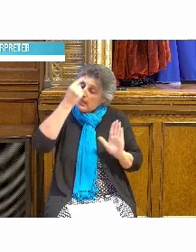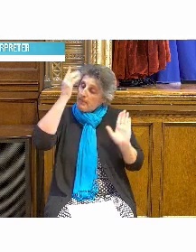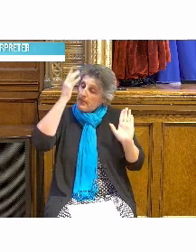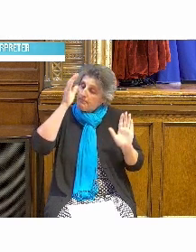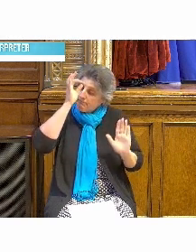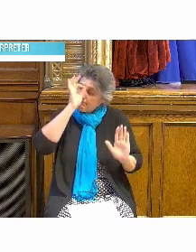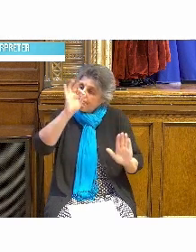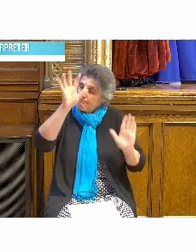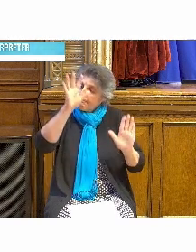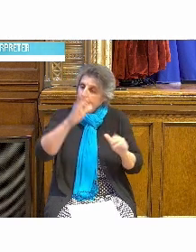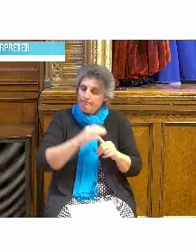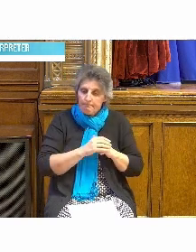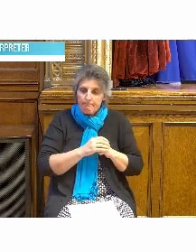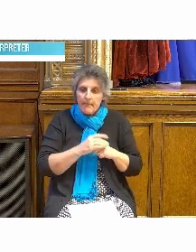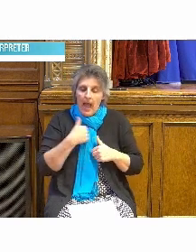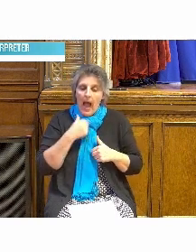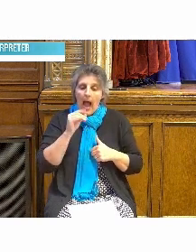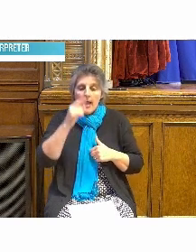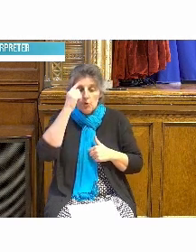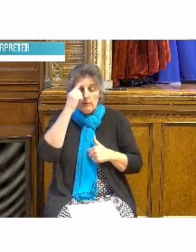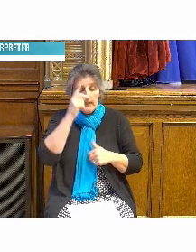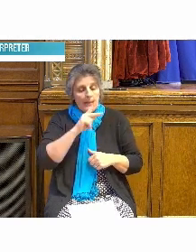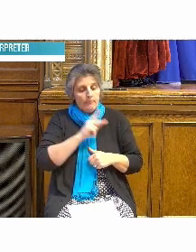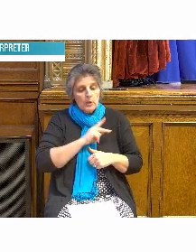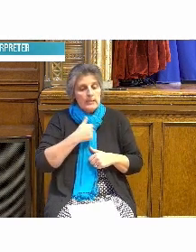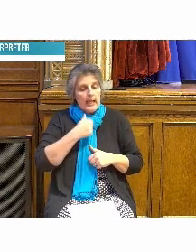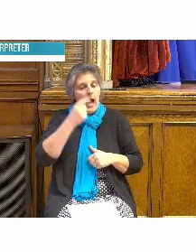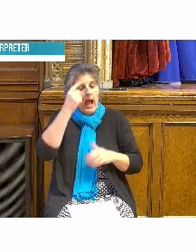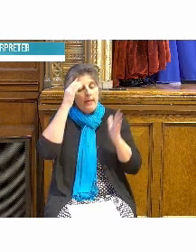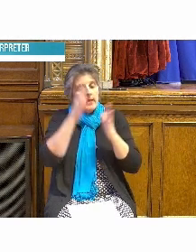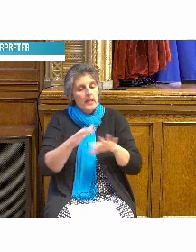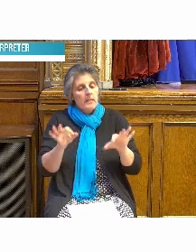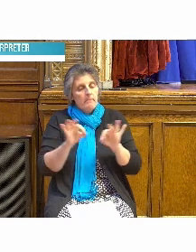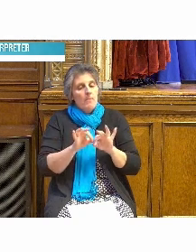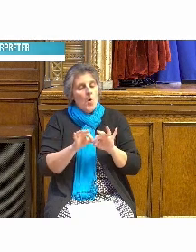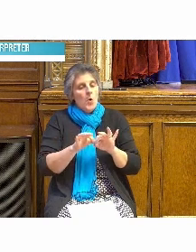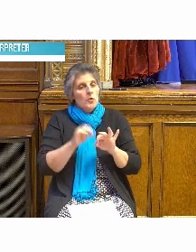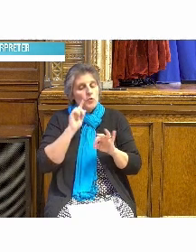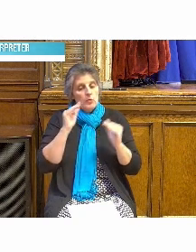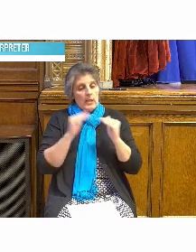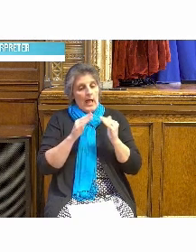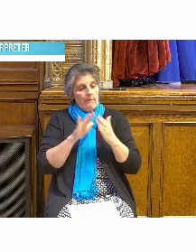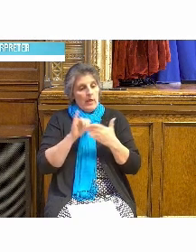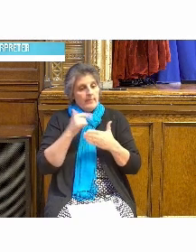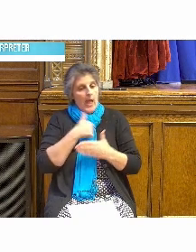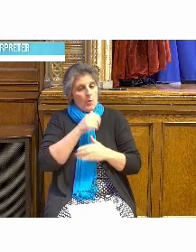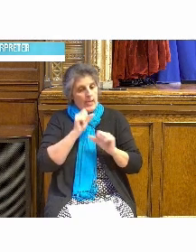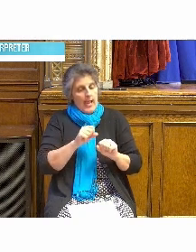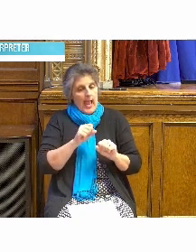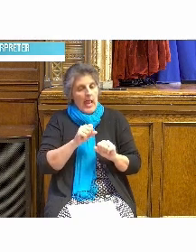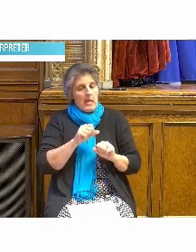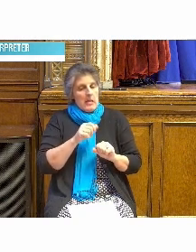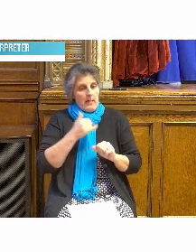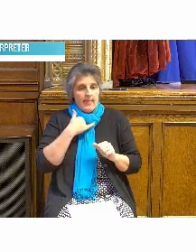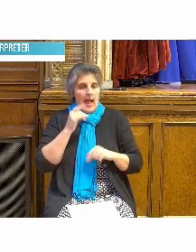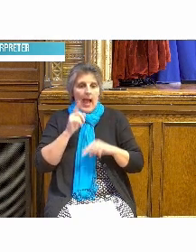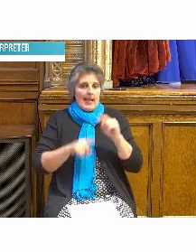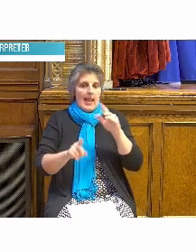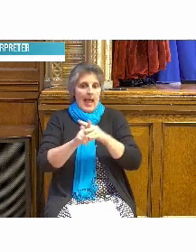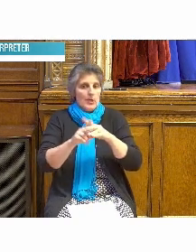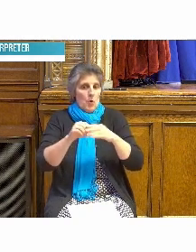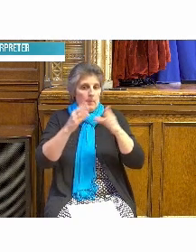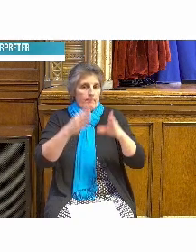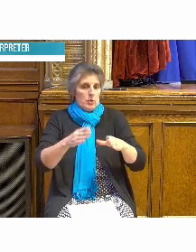think about. I do think it personally, I do think it's important that to the extent that we can, I regret that I cannot be there in person